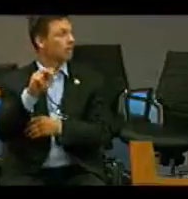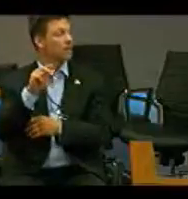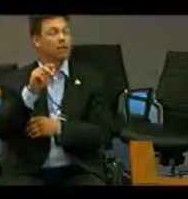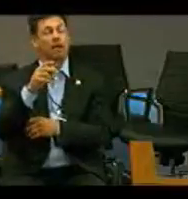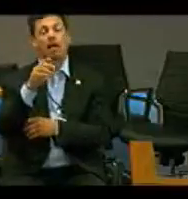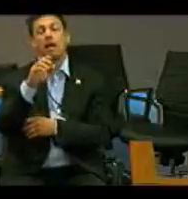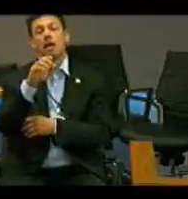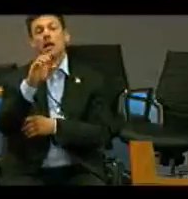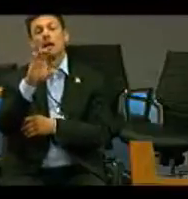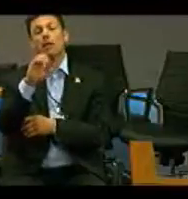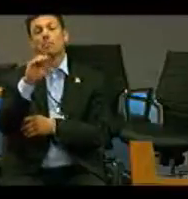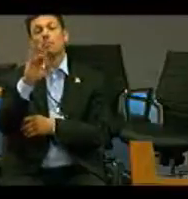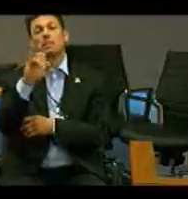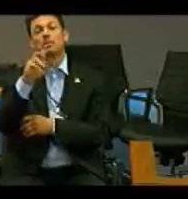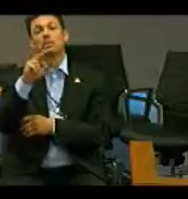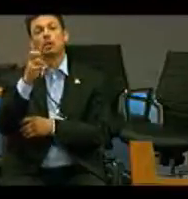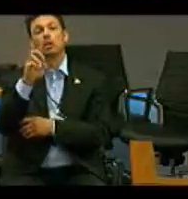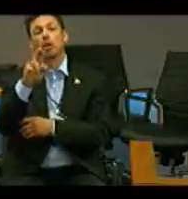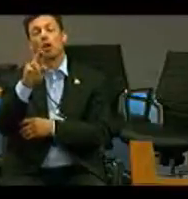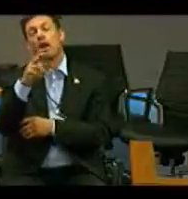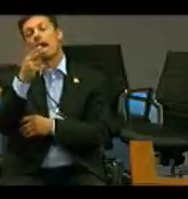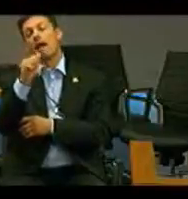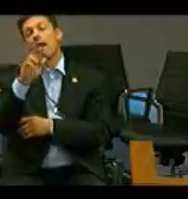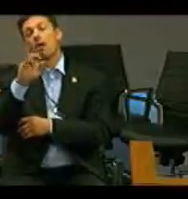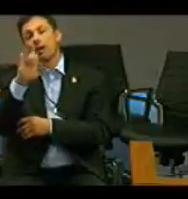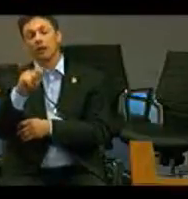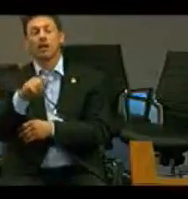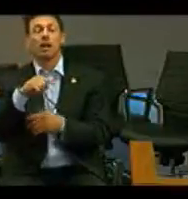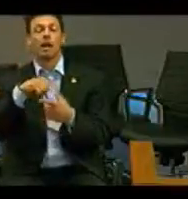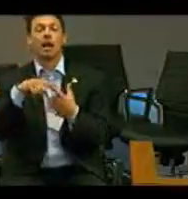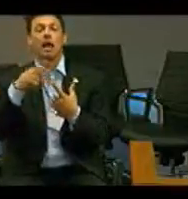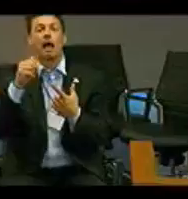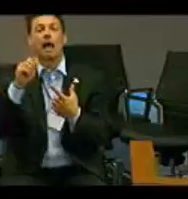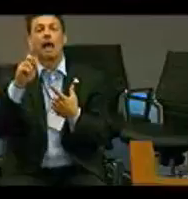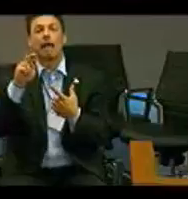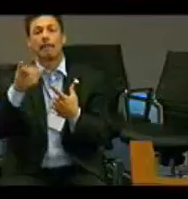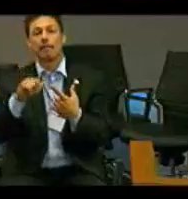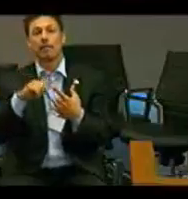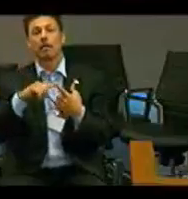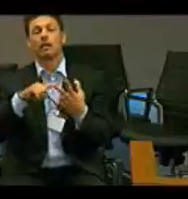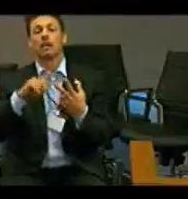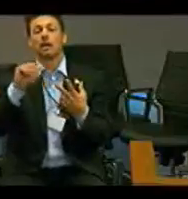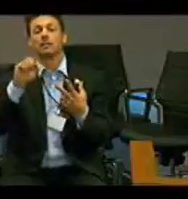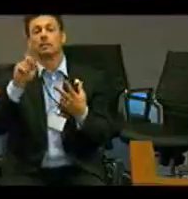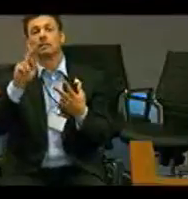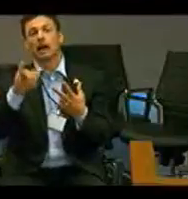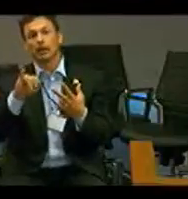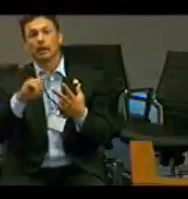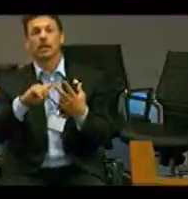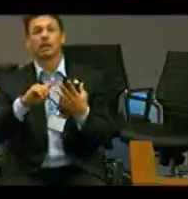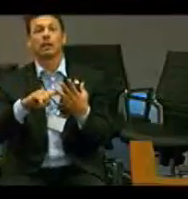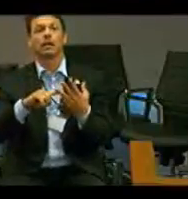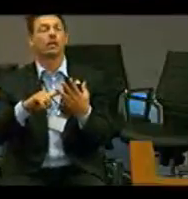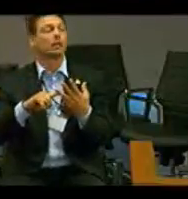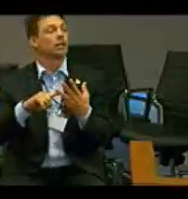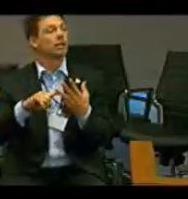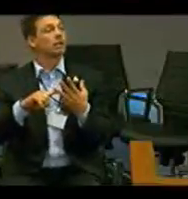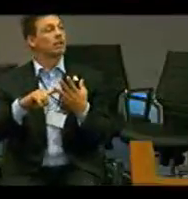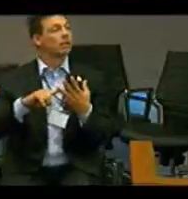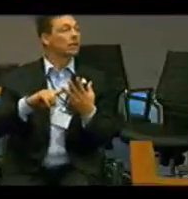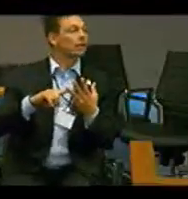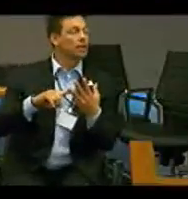Commissioner Harriet, Commissioner Kursanow, Commissioner Kladny, Commissioner Narasaki. I believe that Commissioner Adegbile is on his